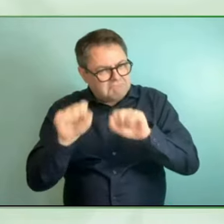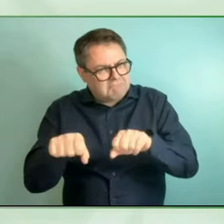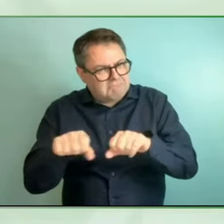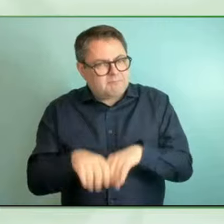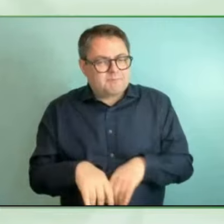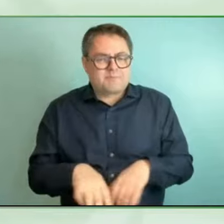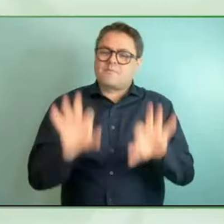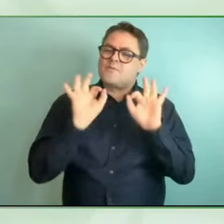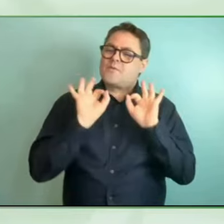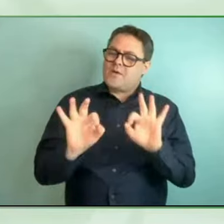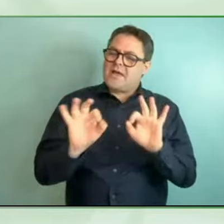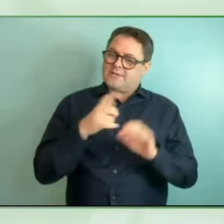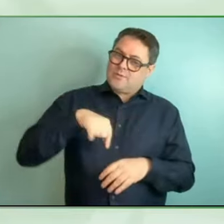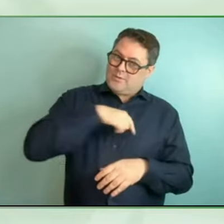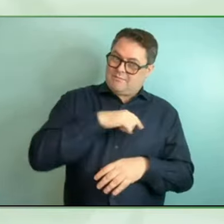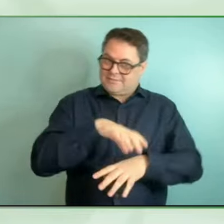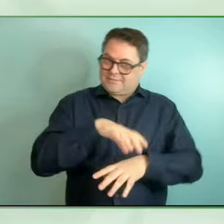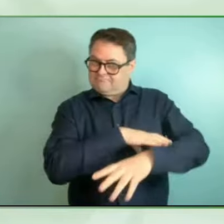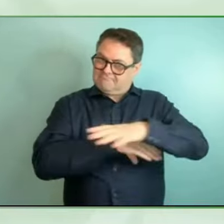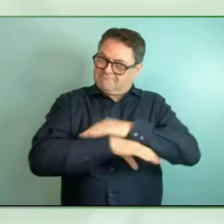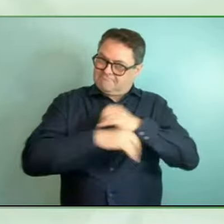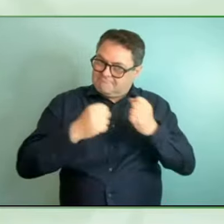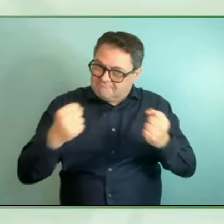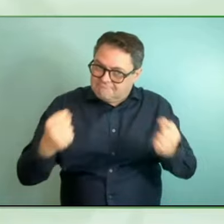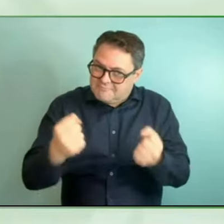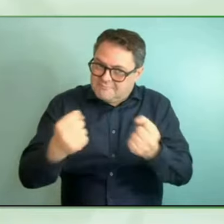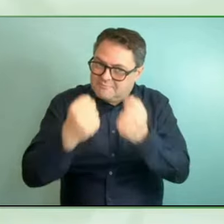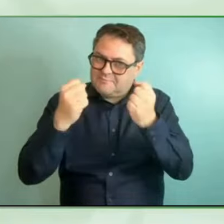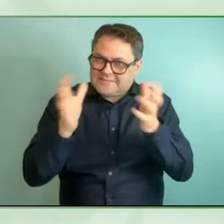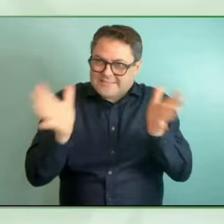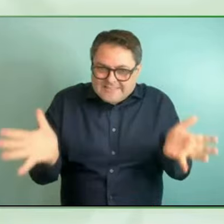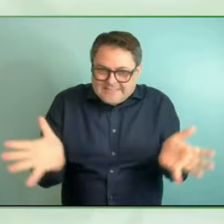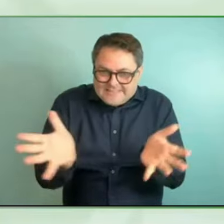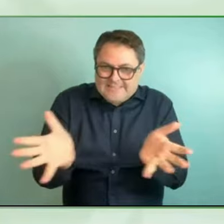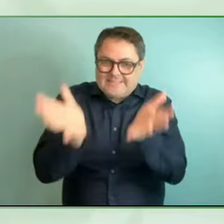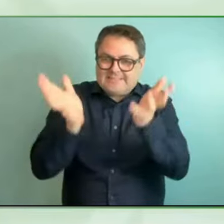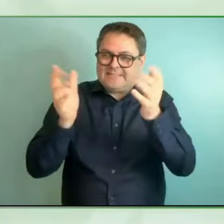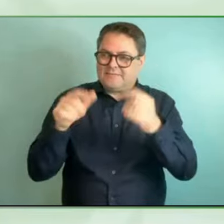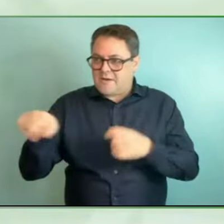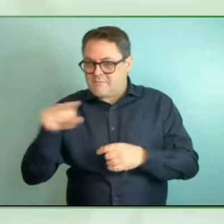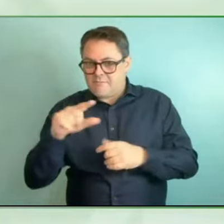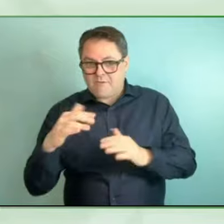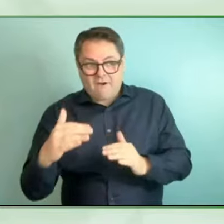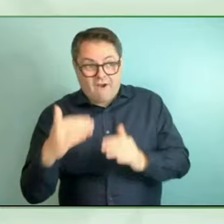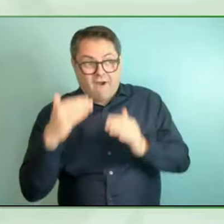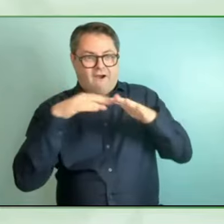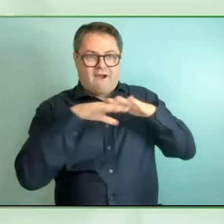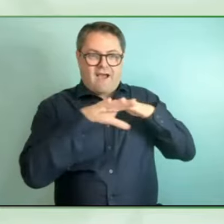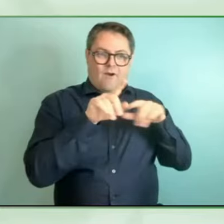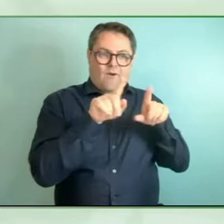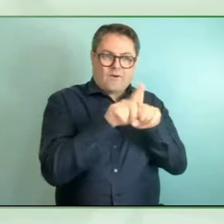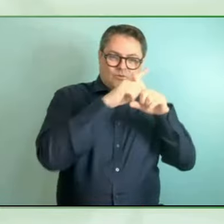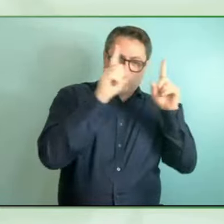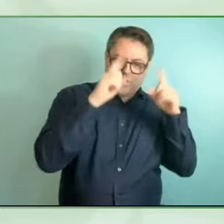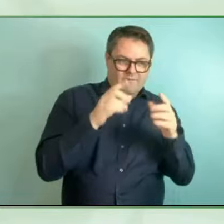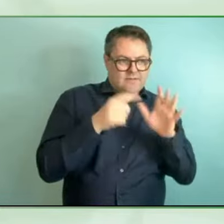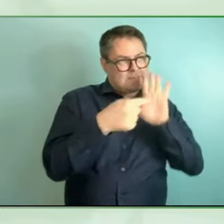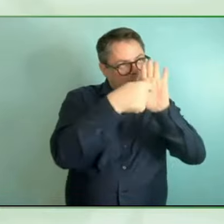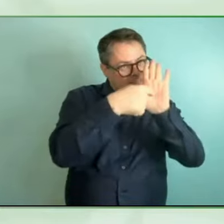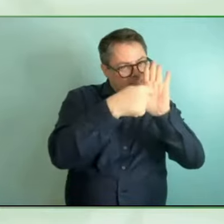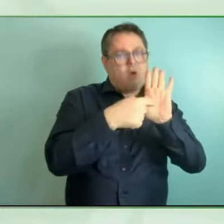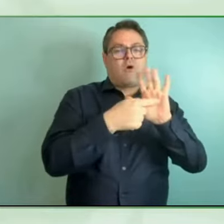call to action, and with that maybe we create the push that then pushes the university to finally implement better